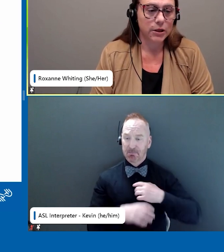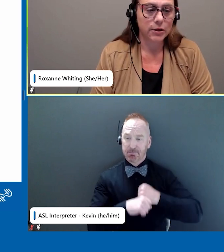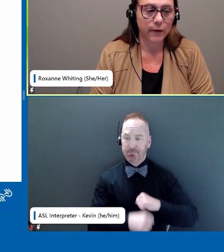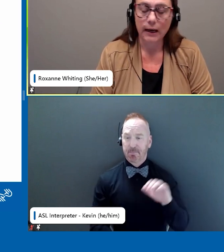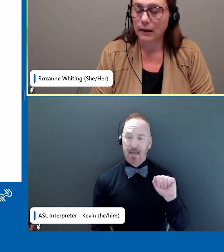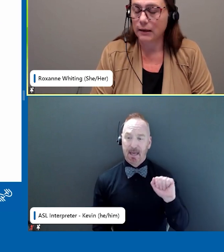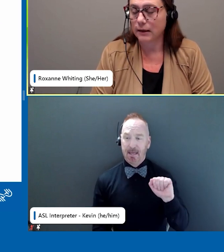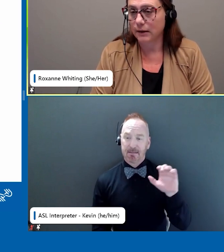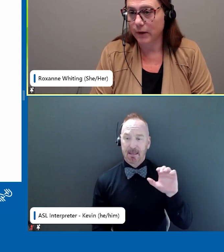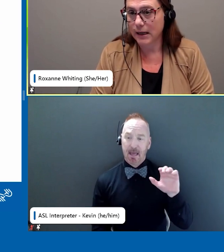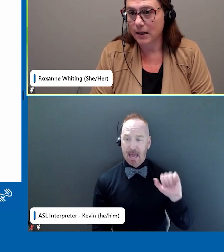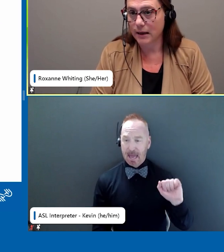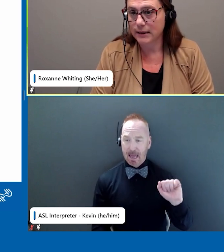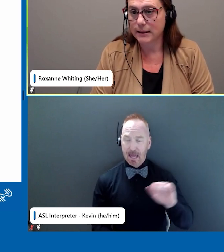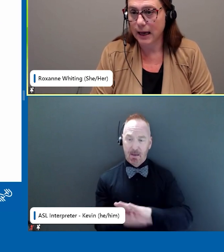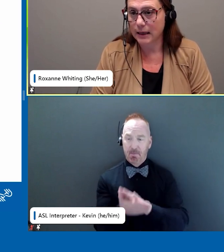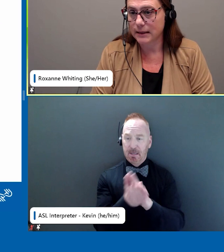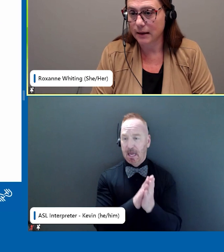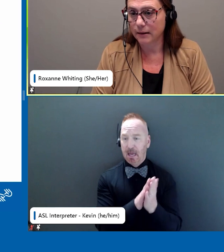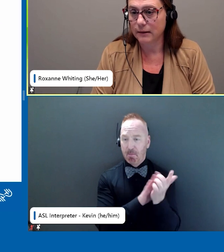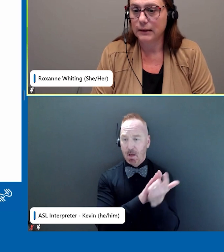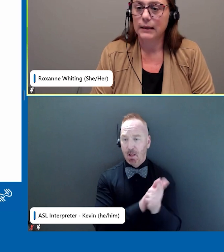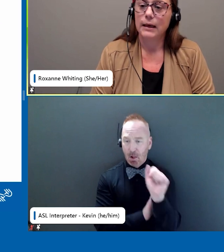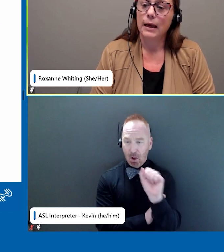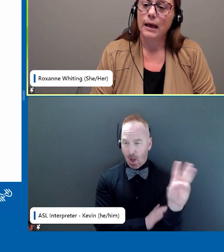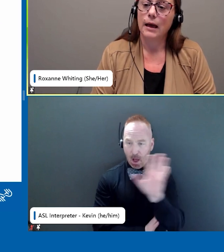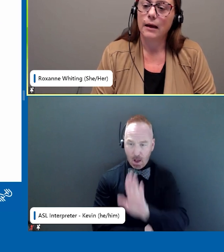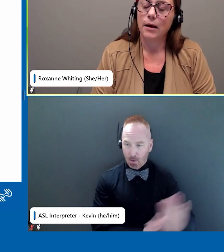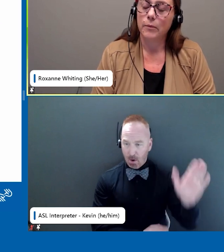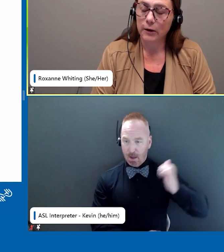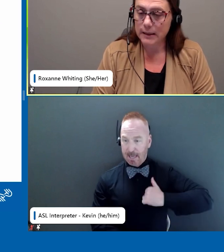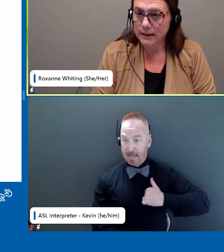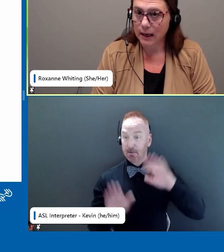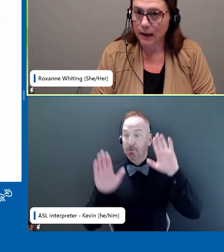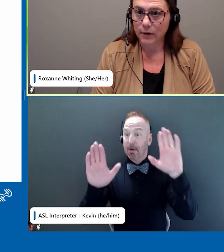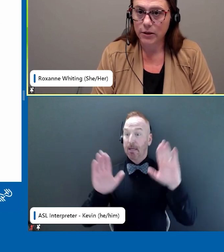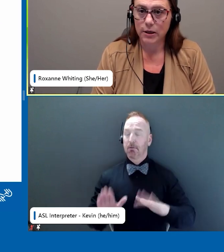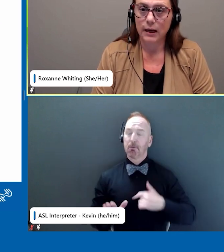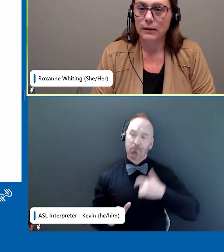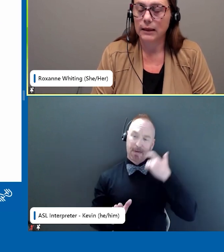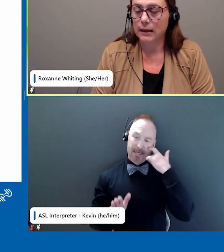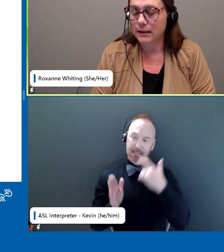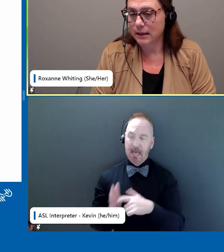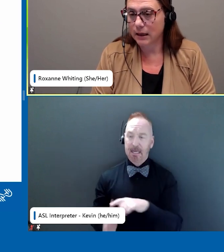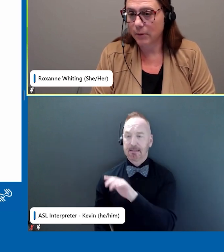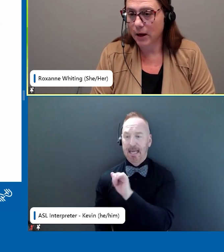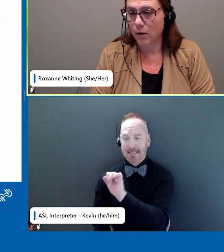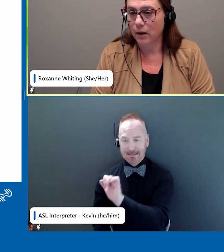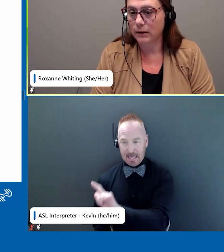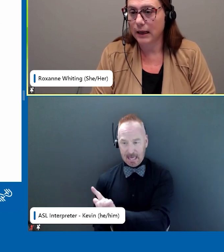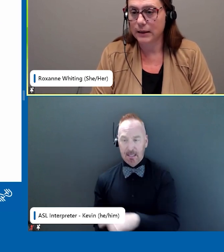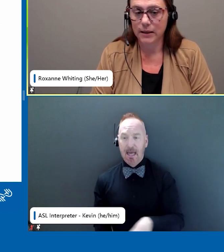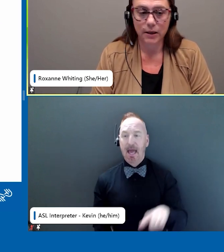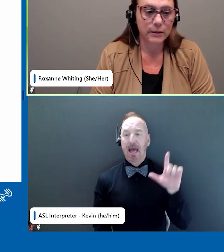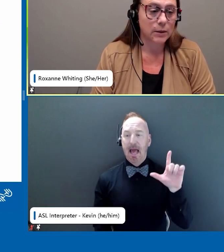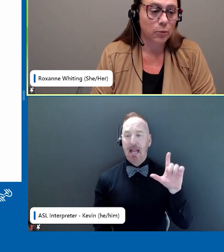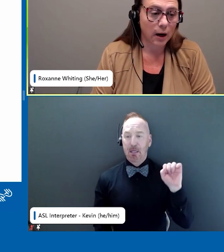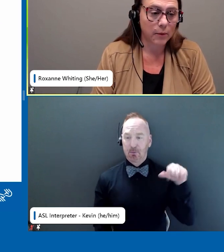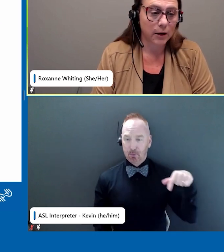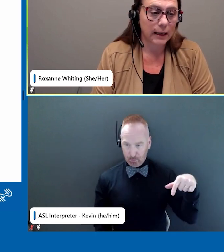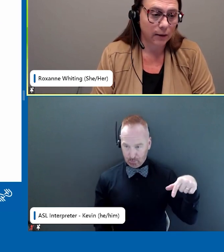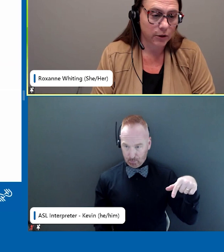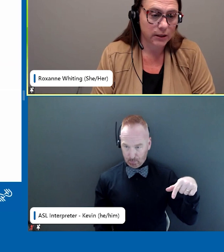Canada, which is great, and it recognizes ASL, American Sign Language, and the Langue de Signes Québécois, LSQ,